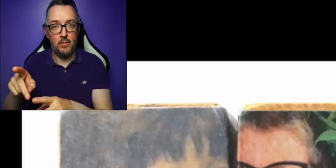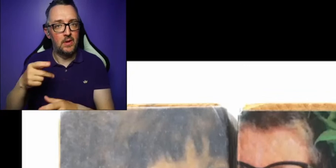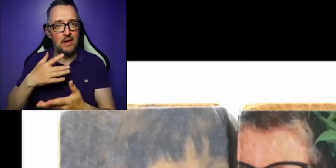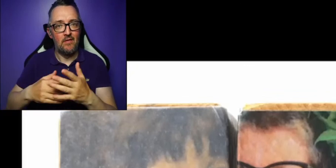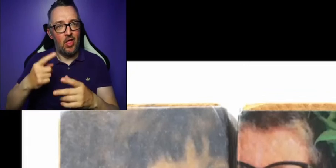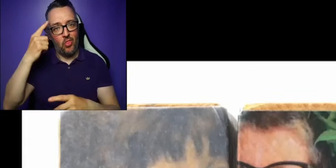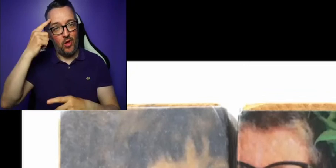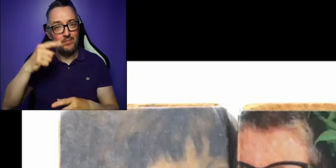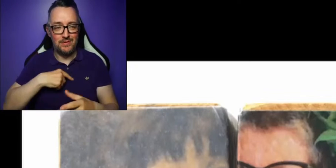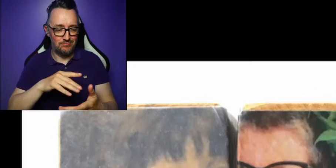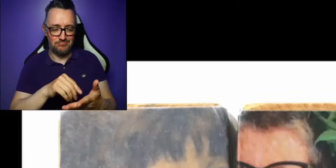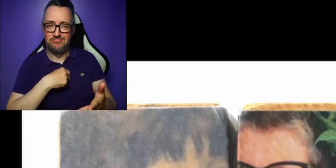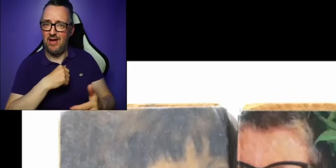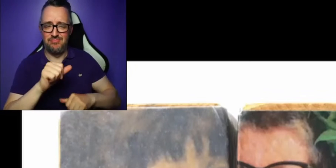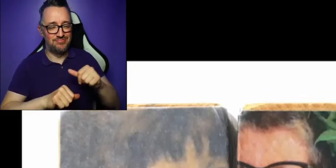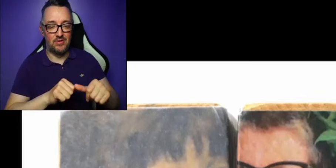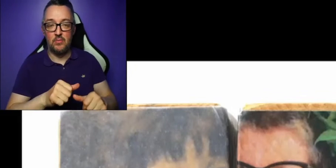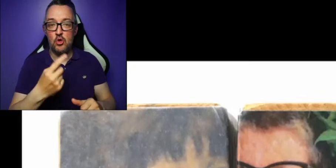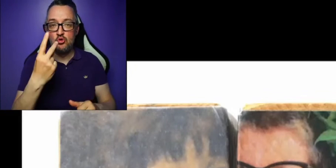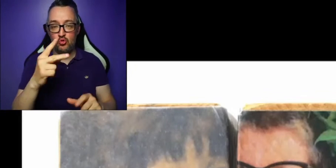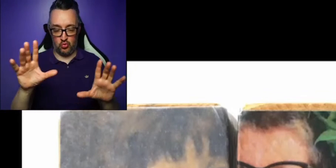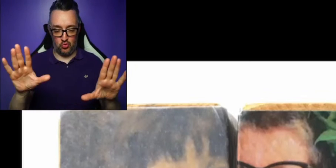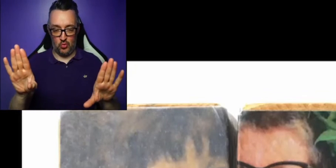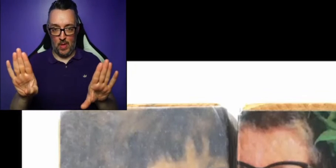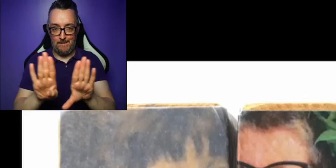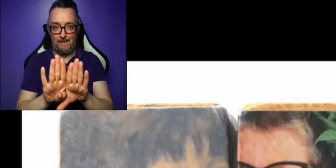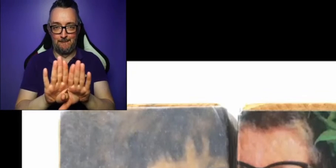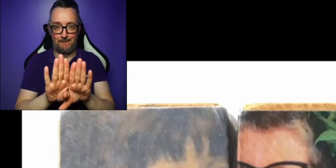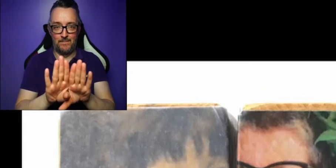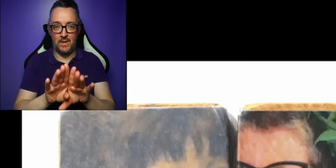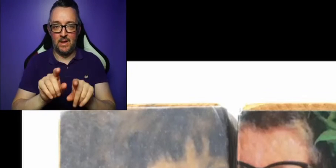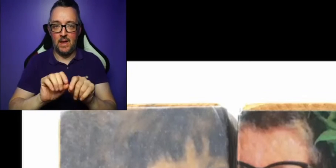splicing together these two images. And it's like a